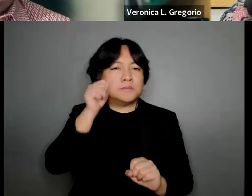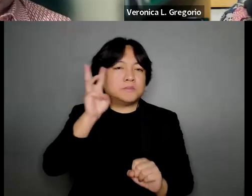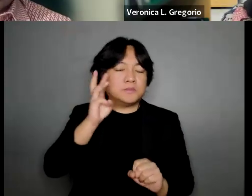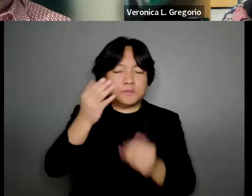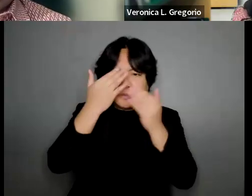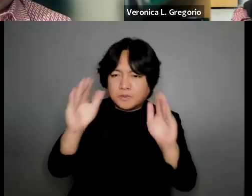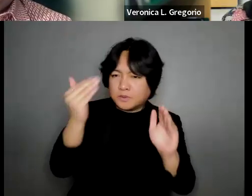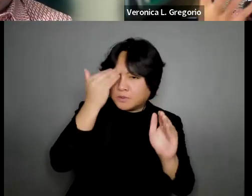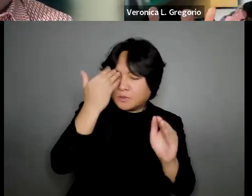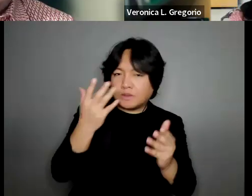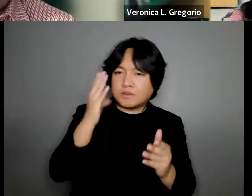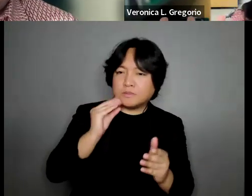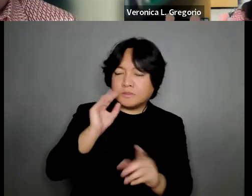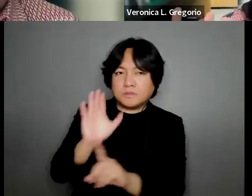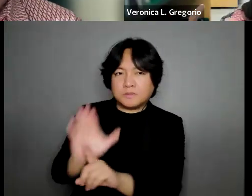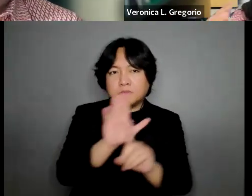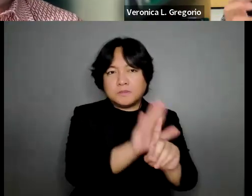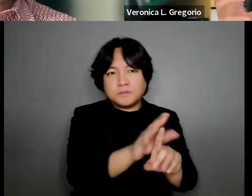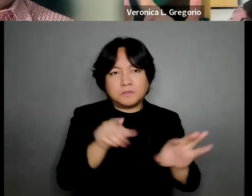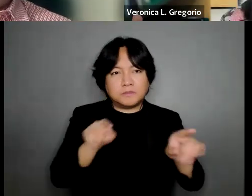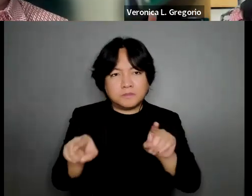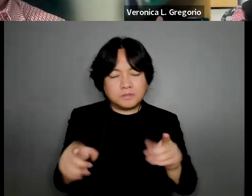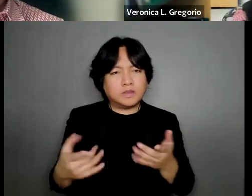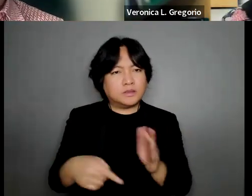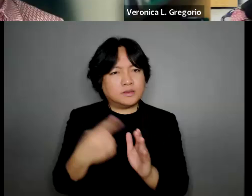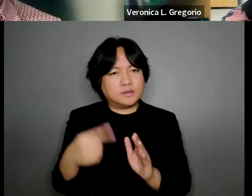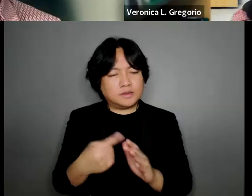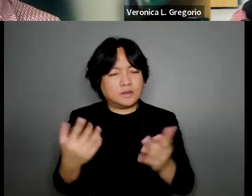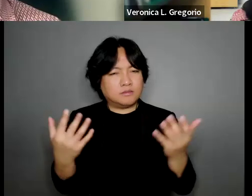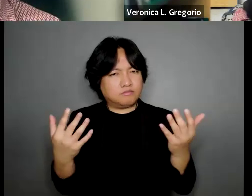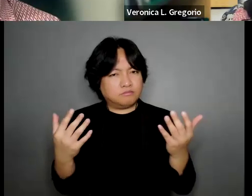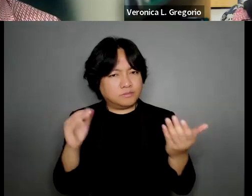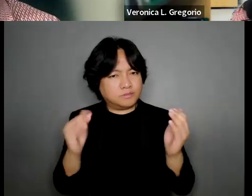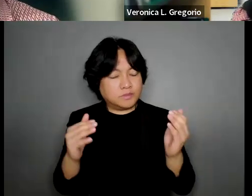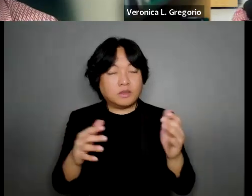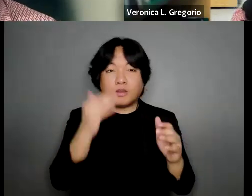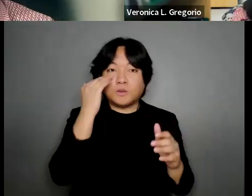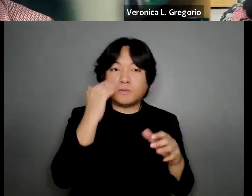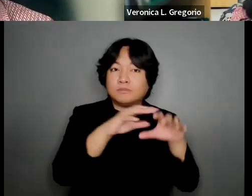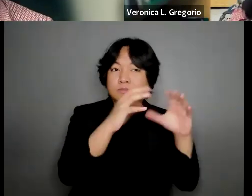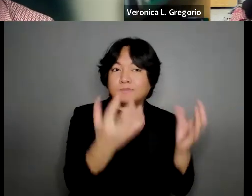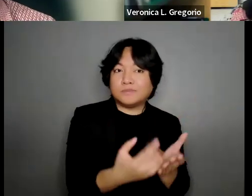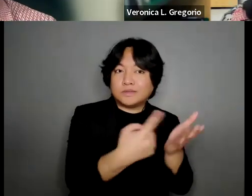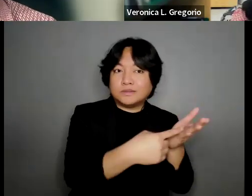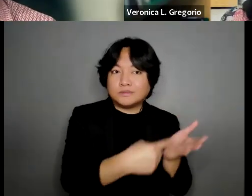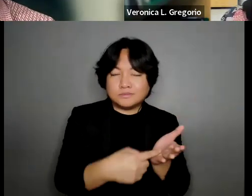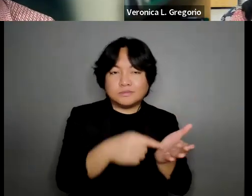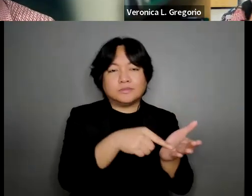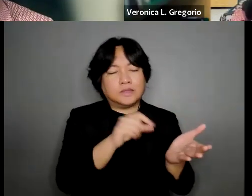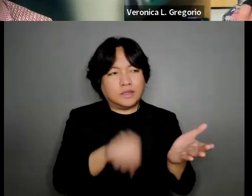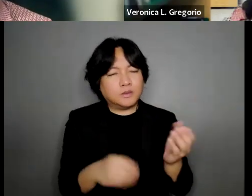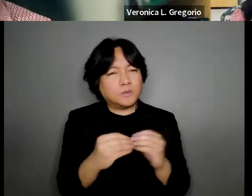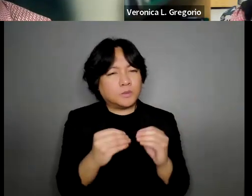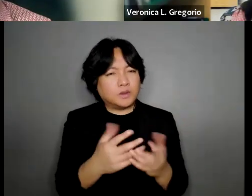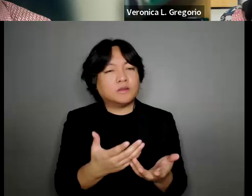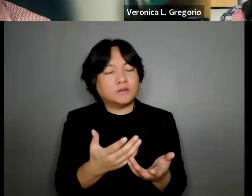experiences. Na minsan ay na homogenize, in global discussions. So